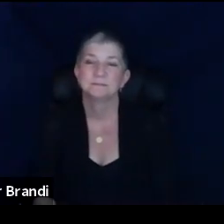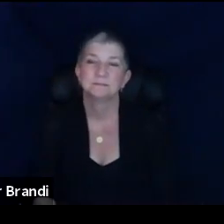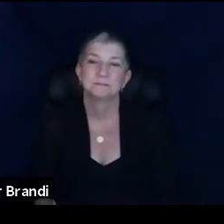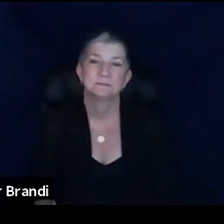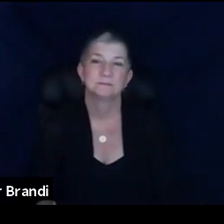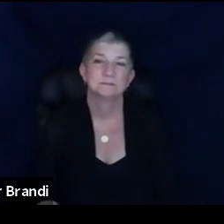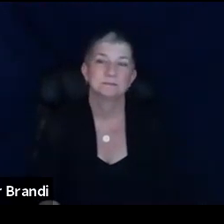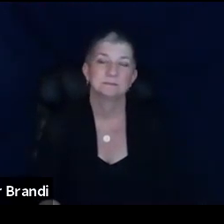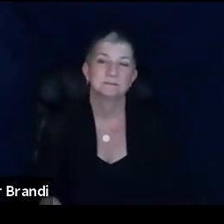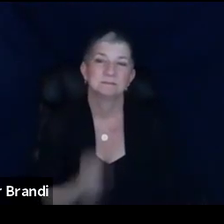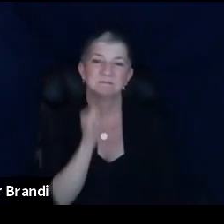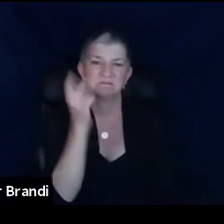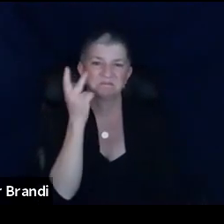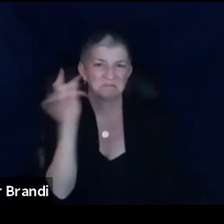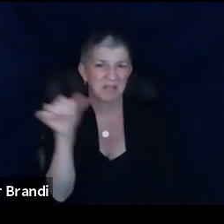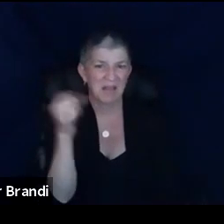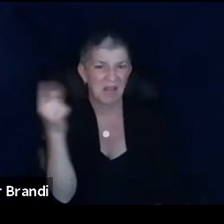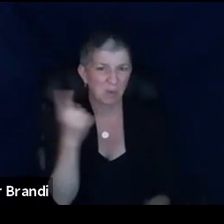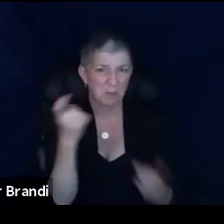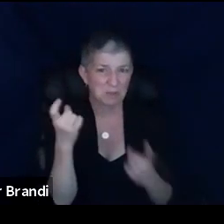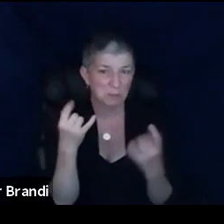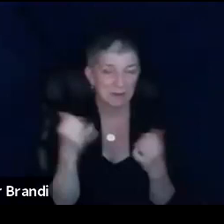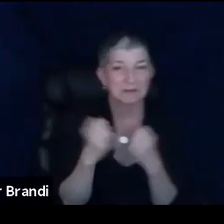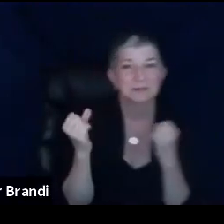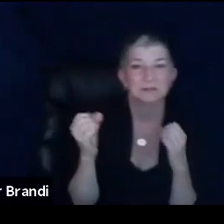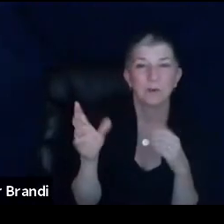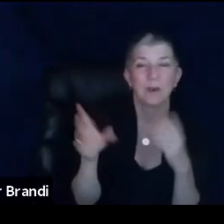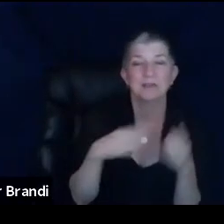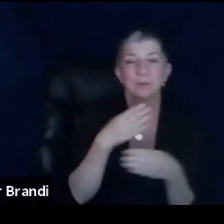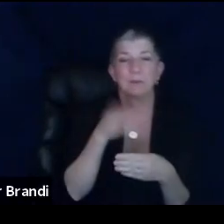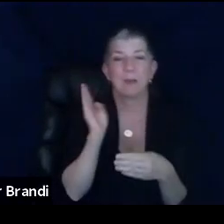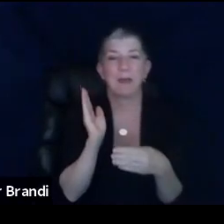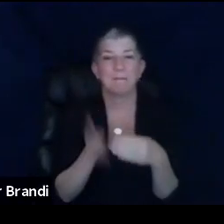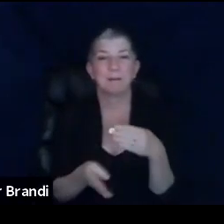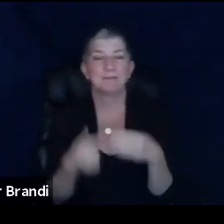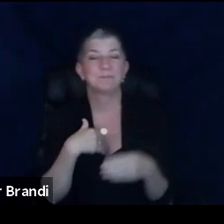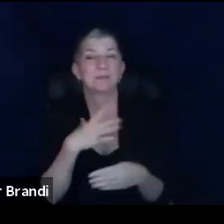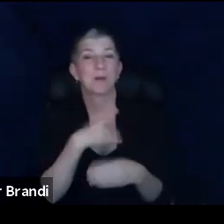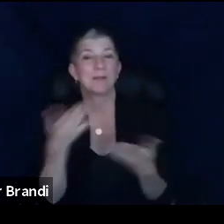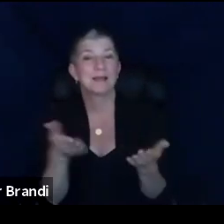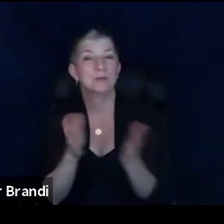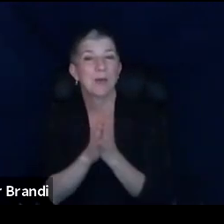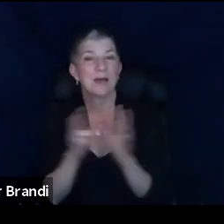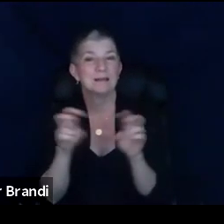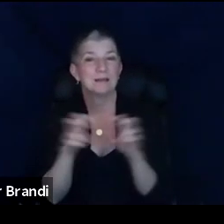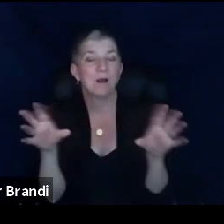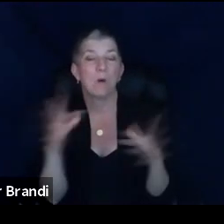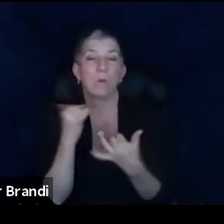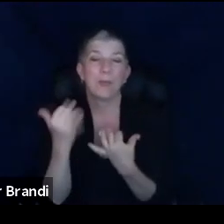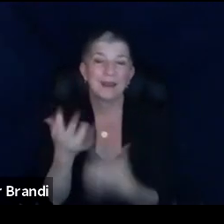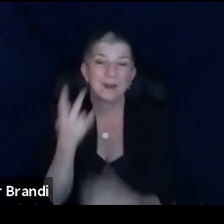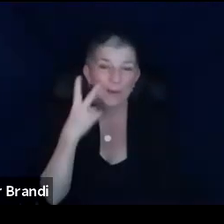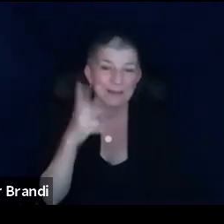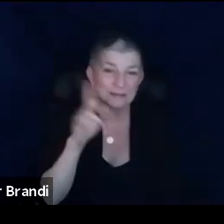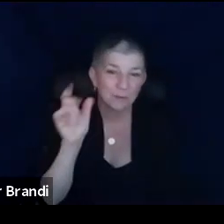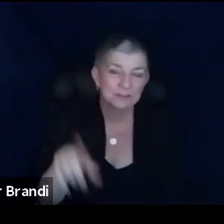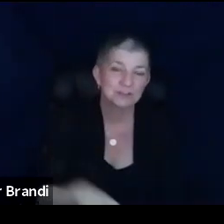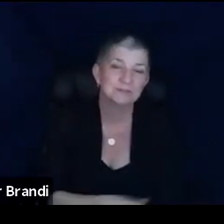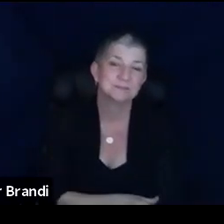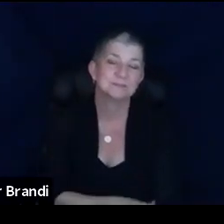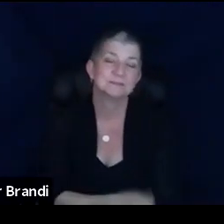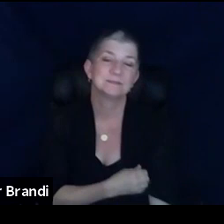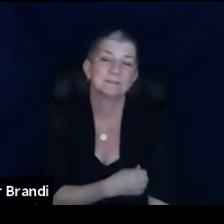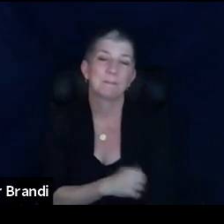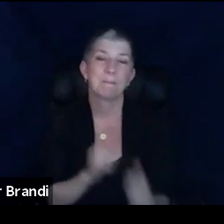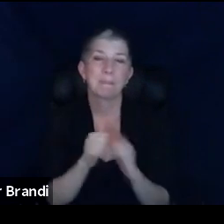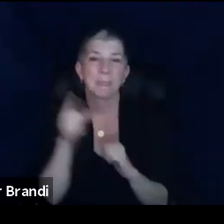See, I'm not seeing any other questions right now. So as we wrap up, I'd like to ask our panelists, oh wait, here's a question. How would